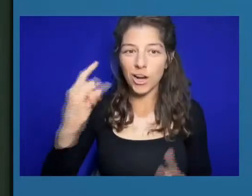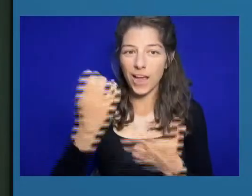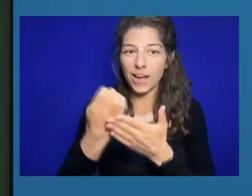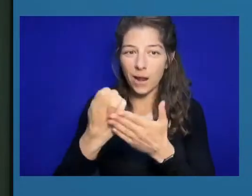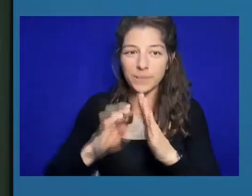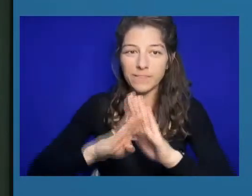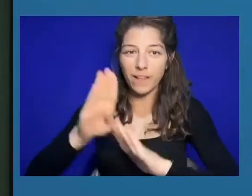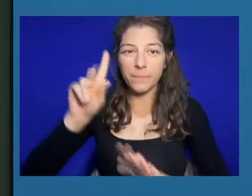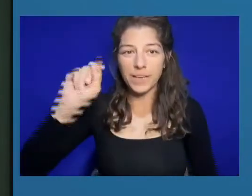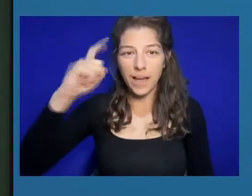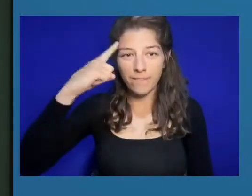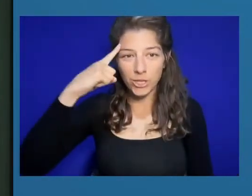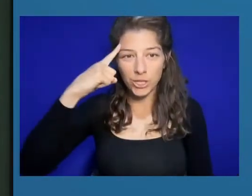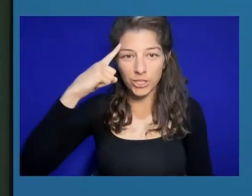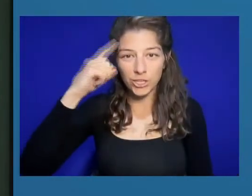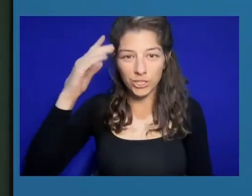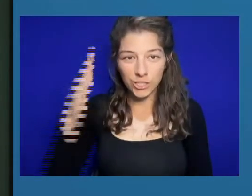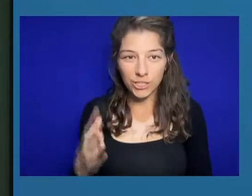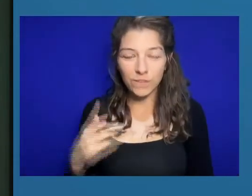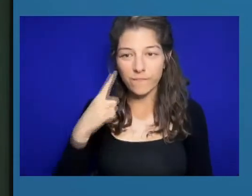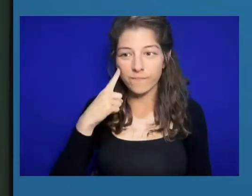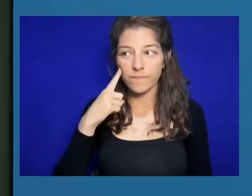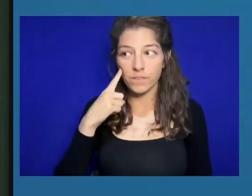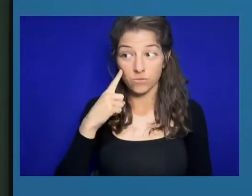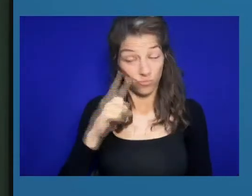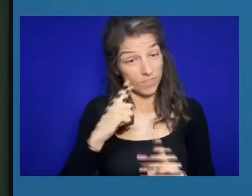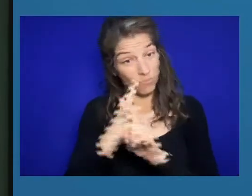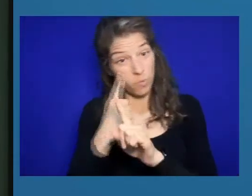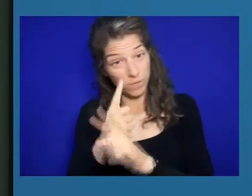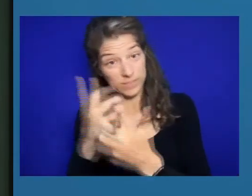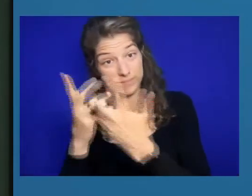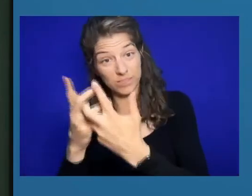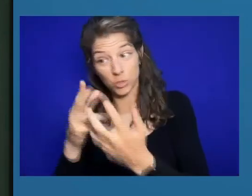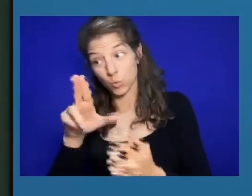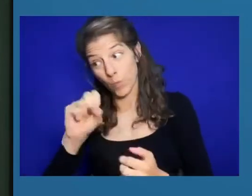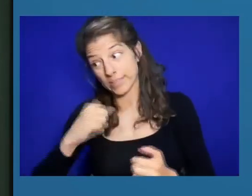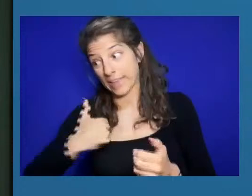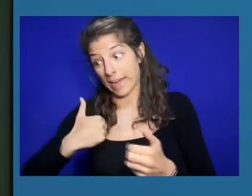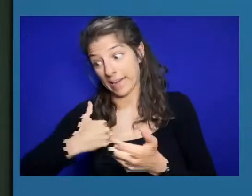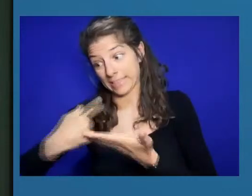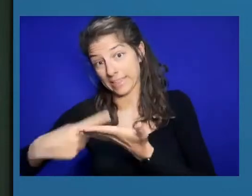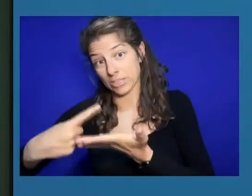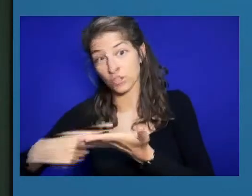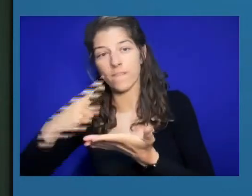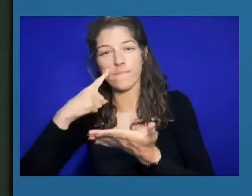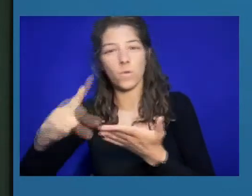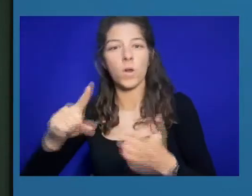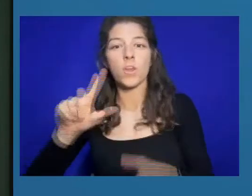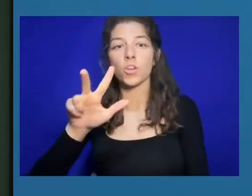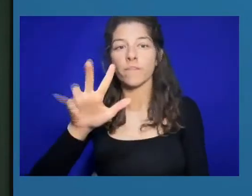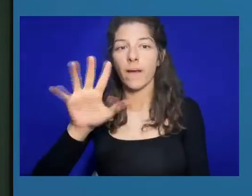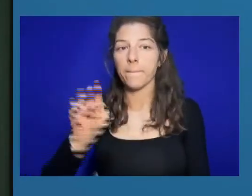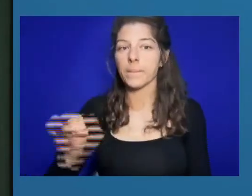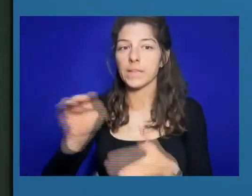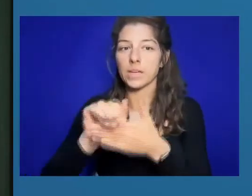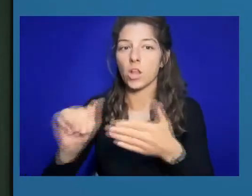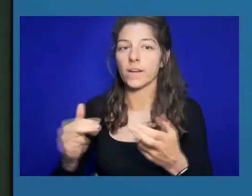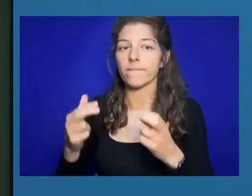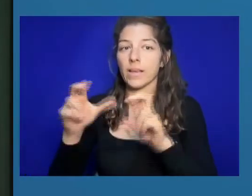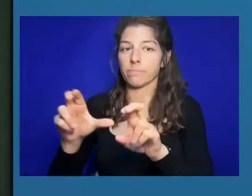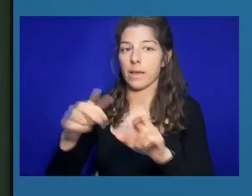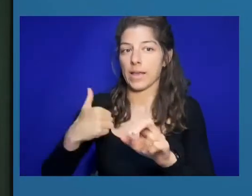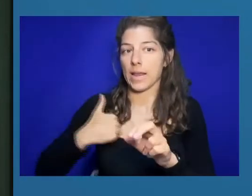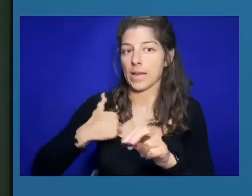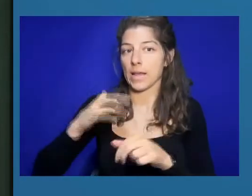governor for, and this is very appropriate to the U.S.-Canadian discussion, securing a $35 million investment by a Canadian